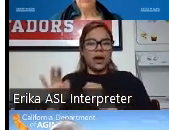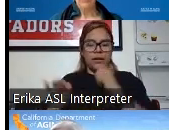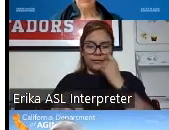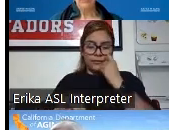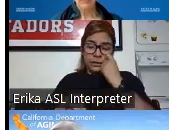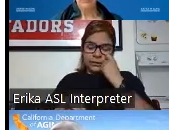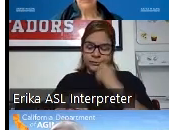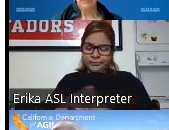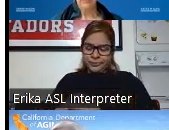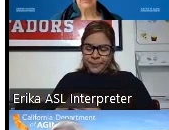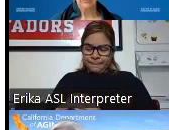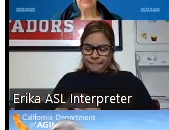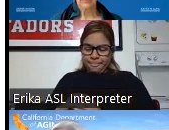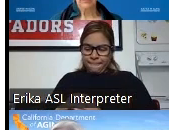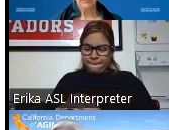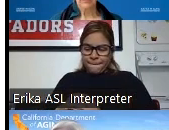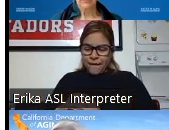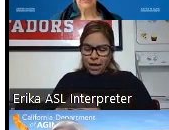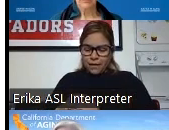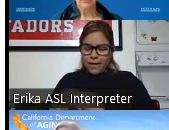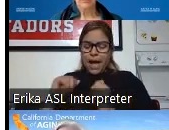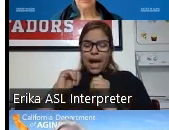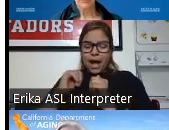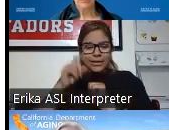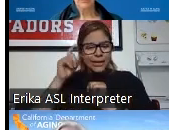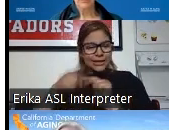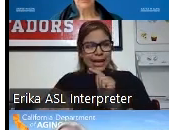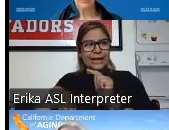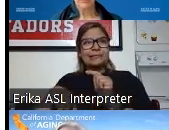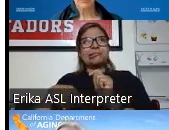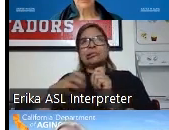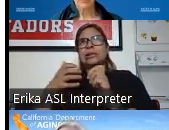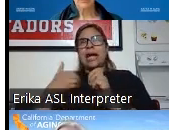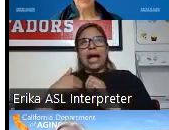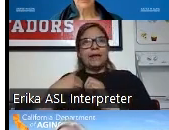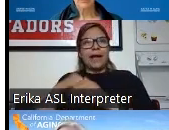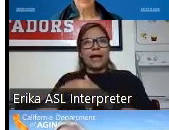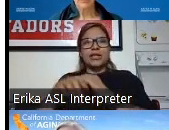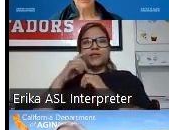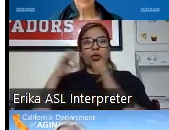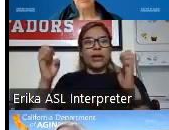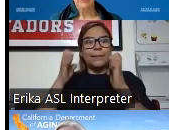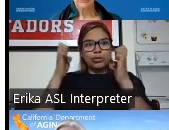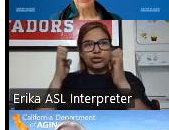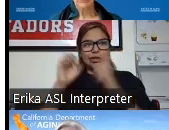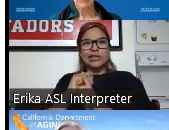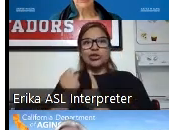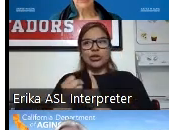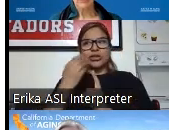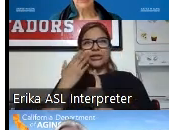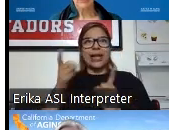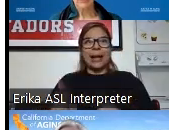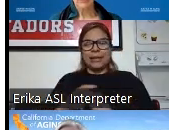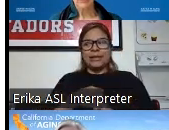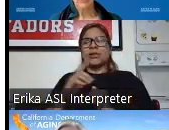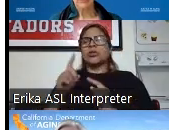disabilities without care in emergency situations. This is a really trying situation